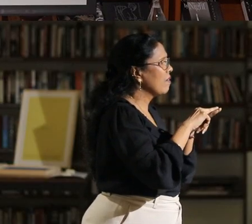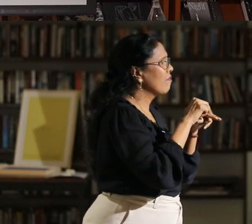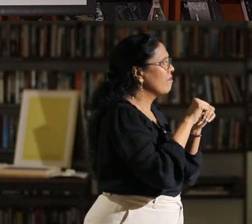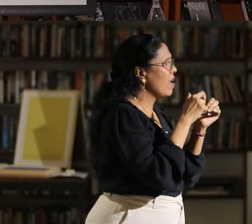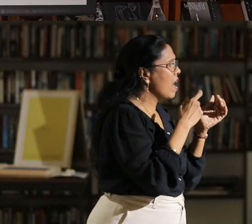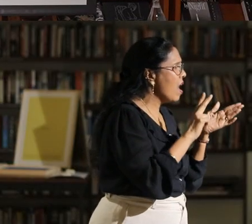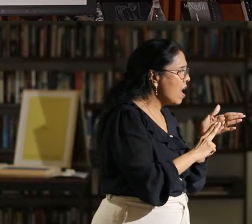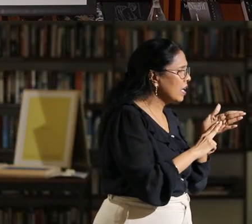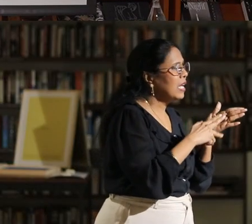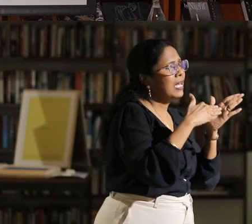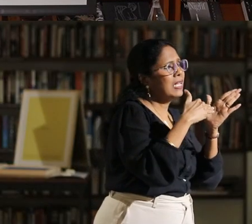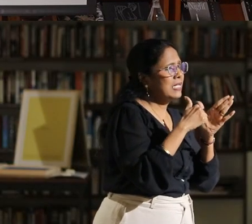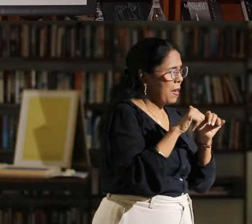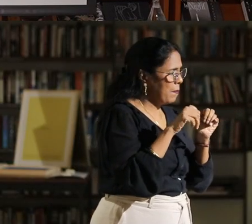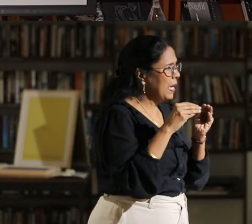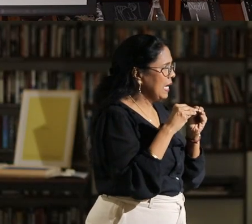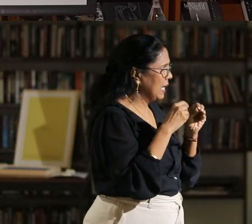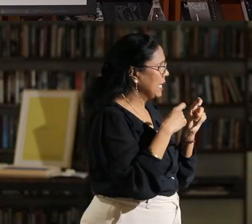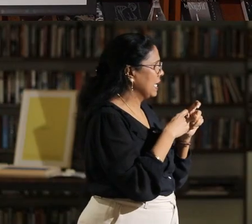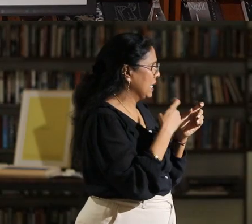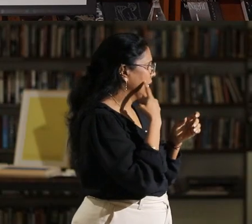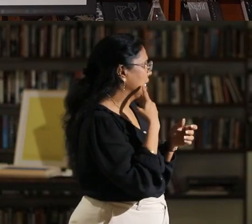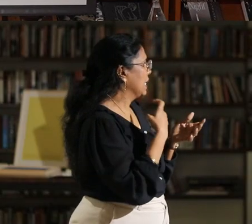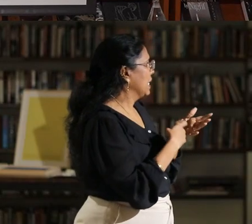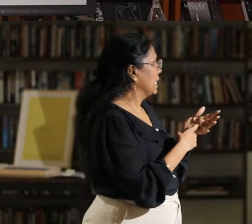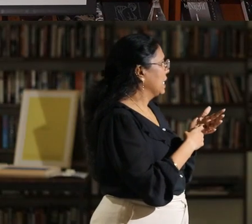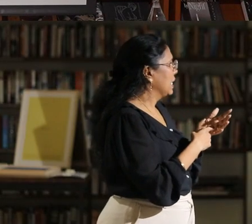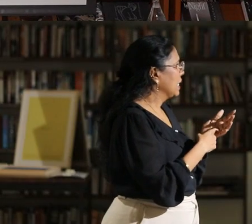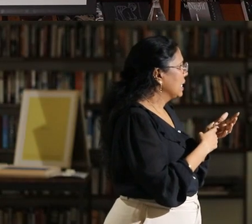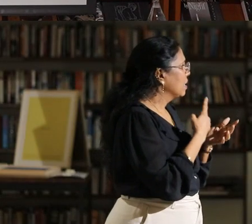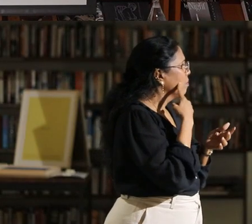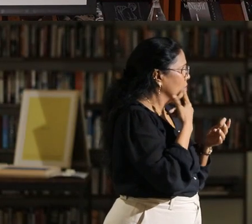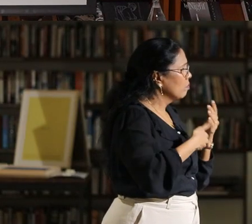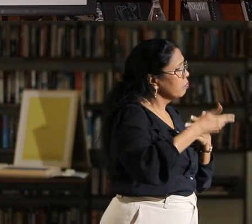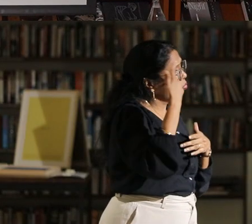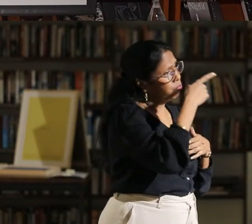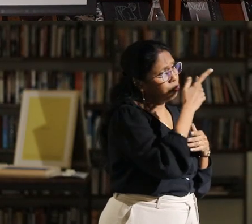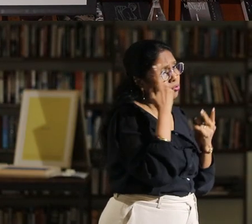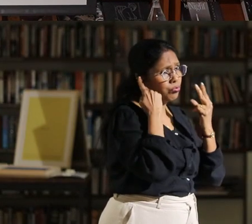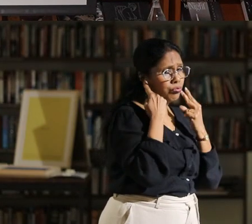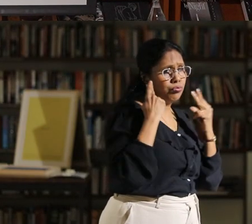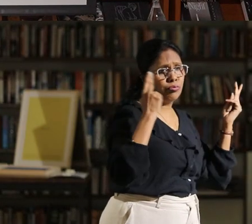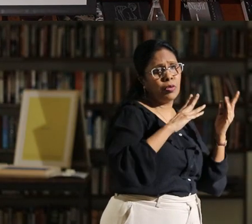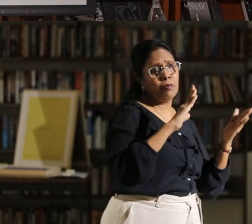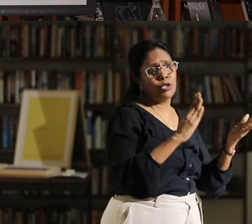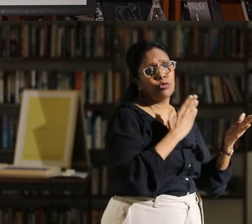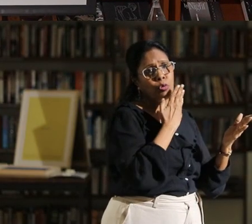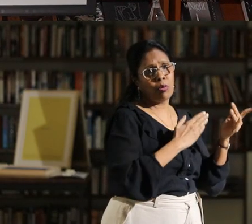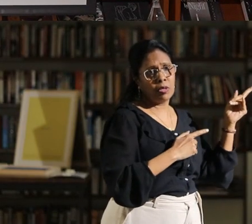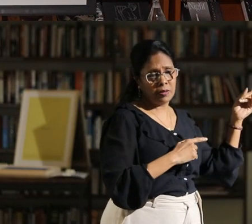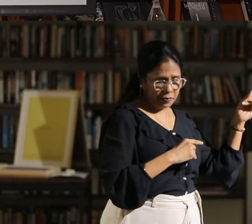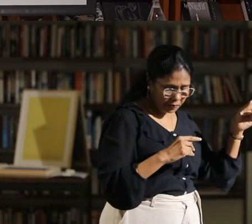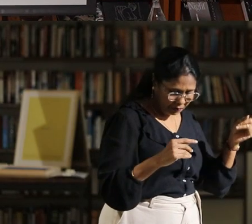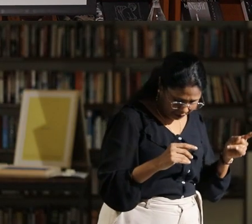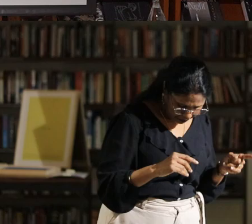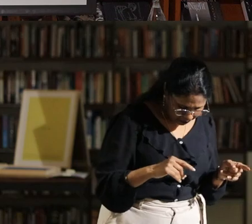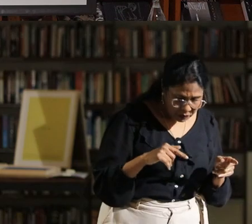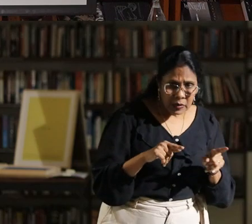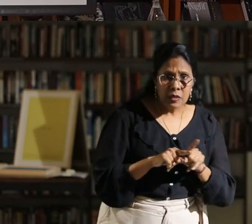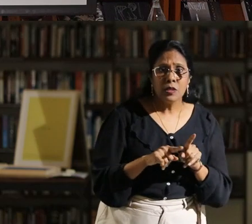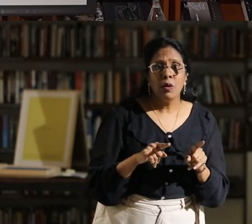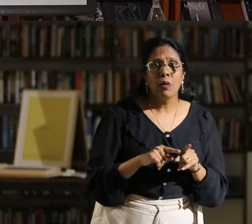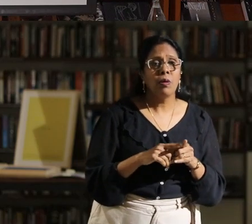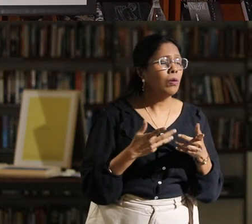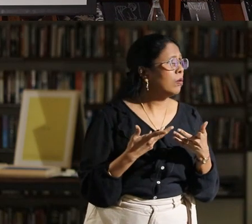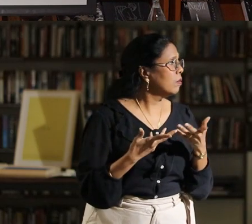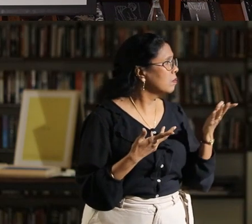wizard at the IGNCA archives, Indira Gandhi National Center for Arts Archives, to give us a kind of